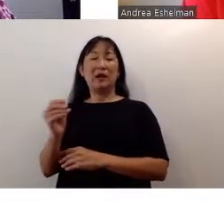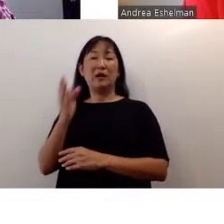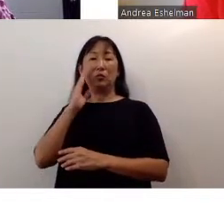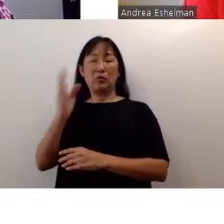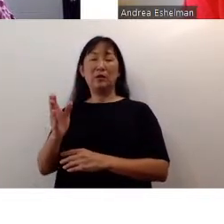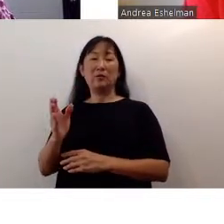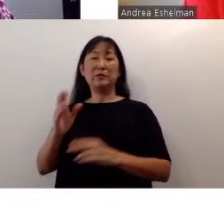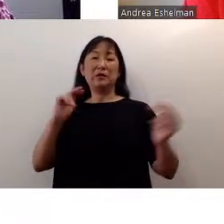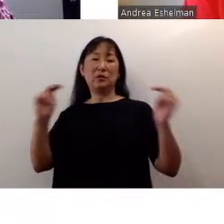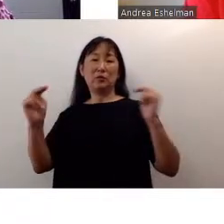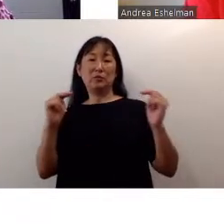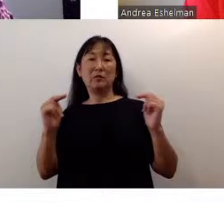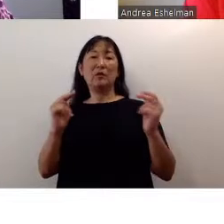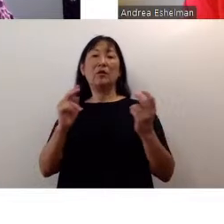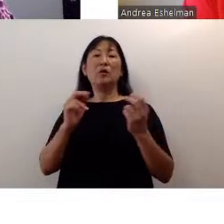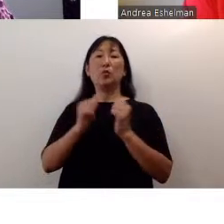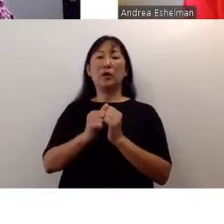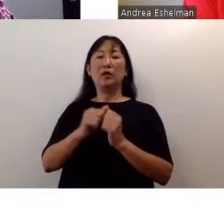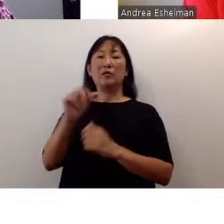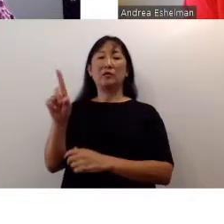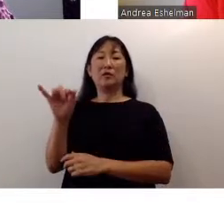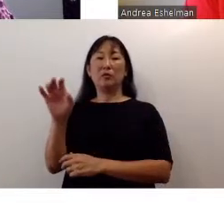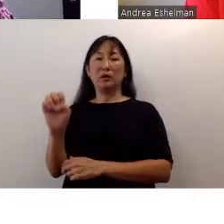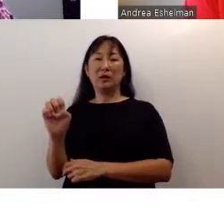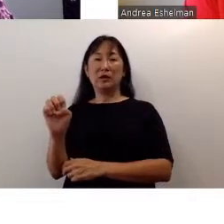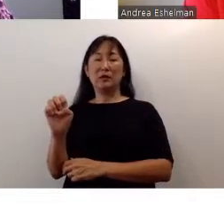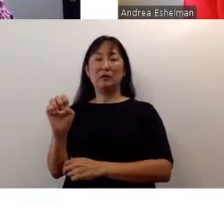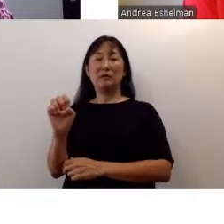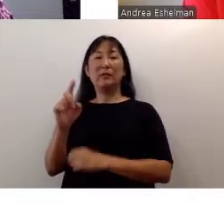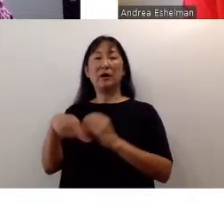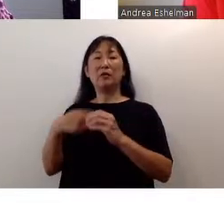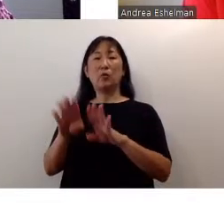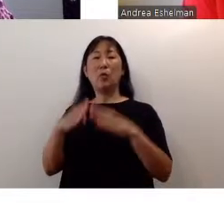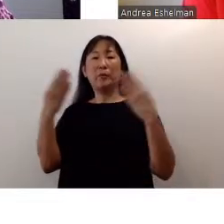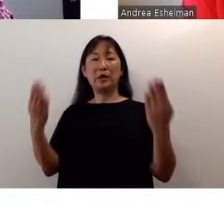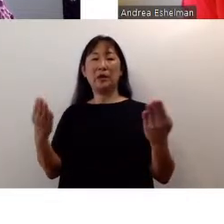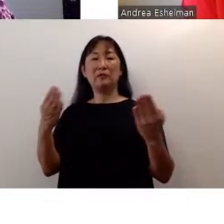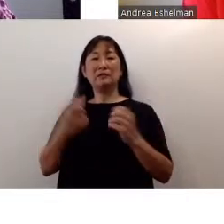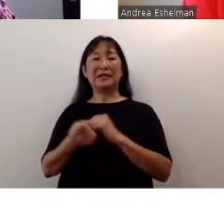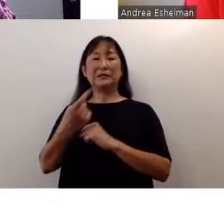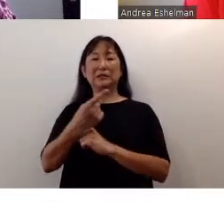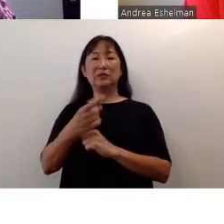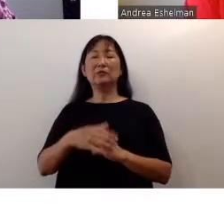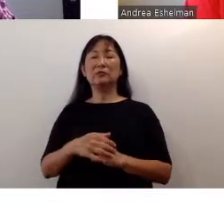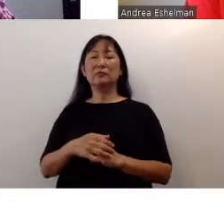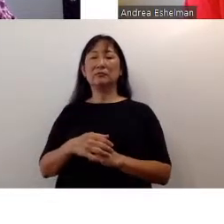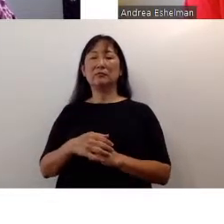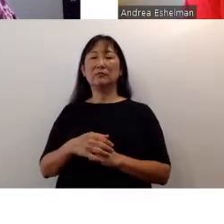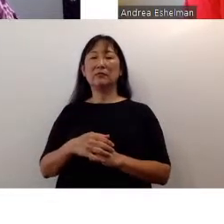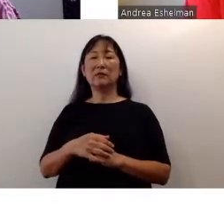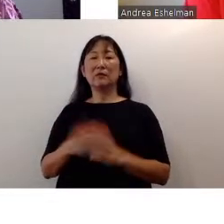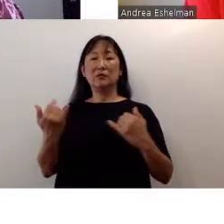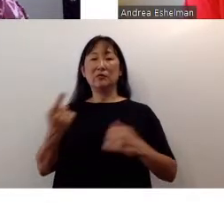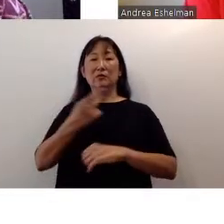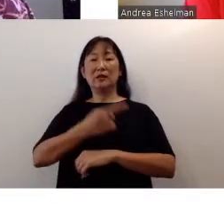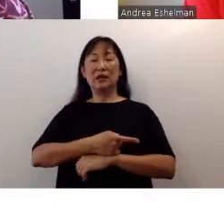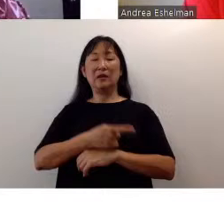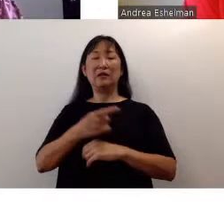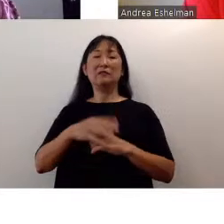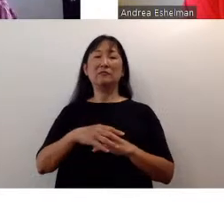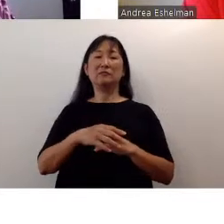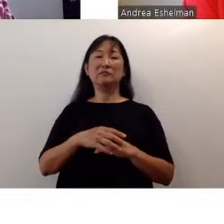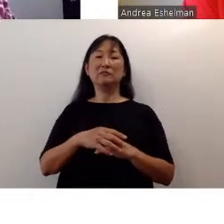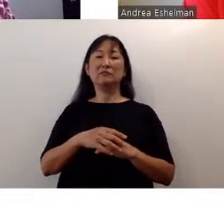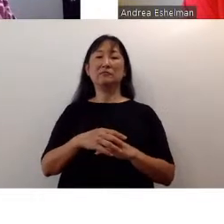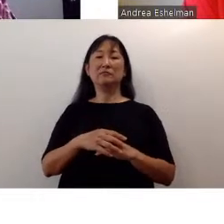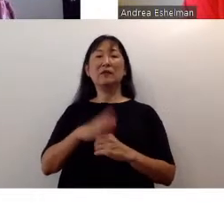bargaining with the Department of Education around reopening for next school year. In this presentation or in this briefing, we're going to be